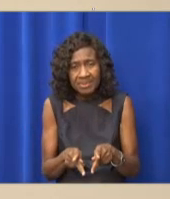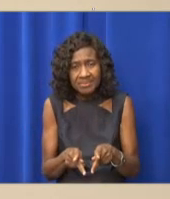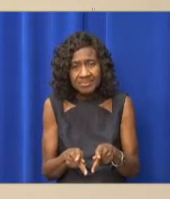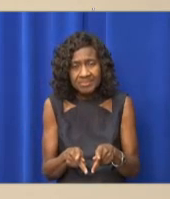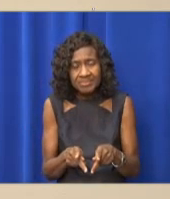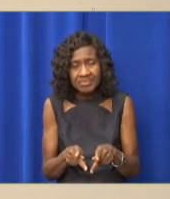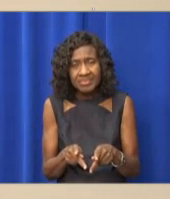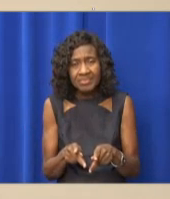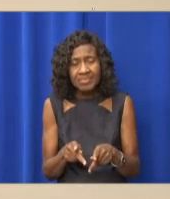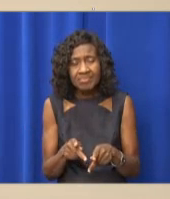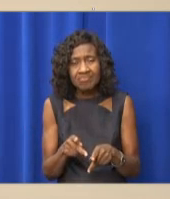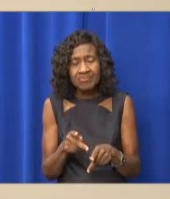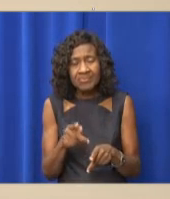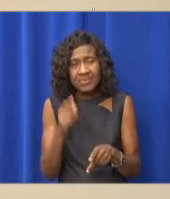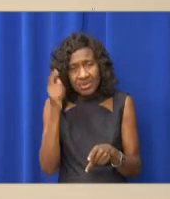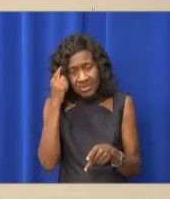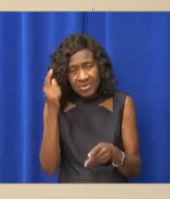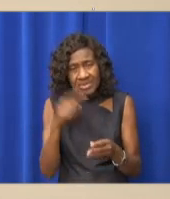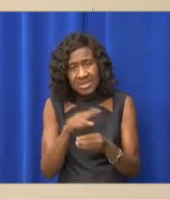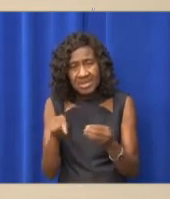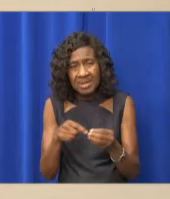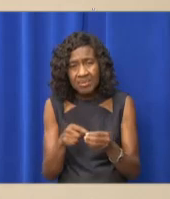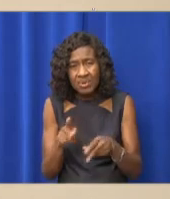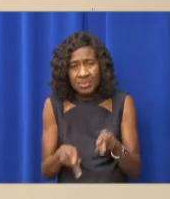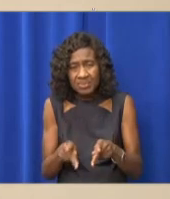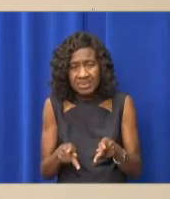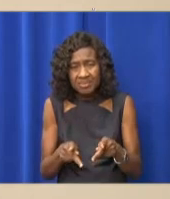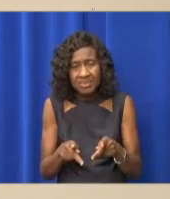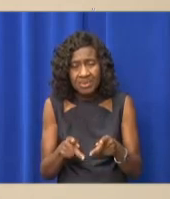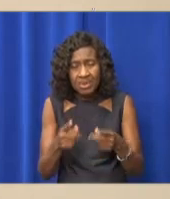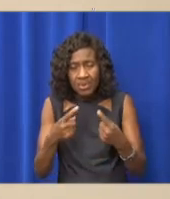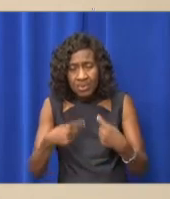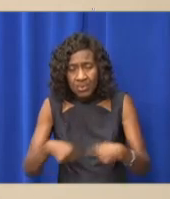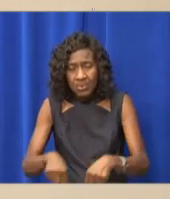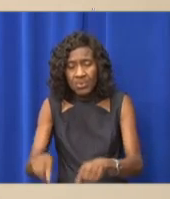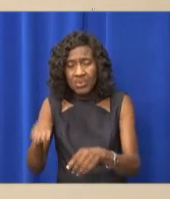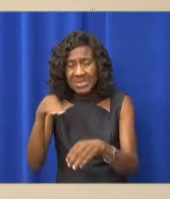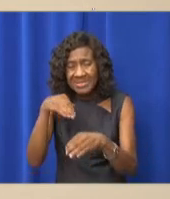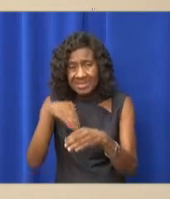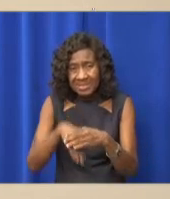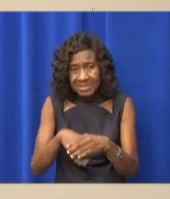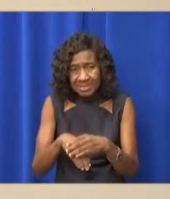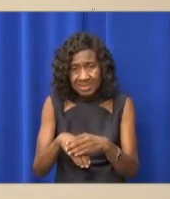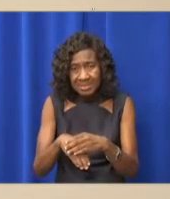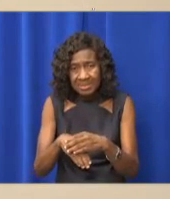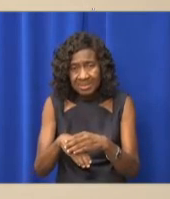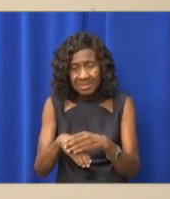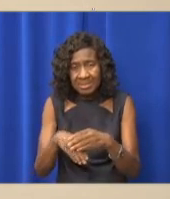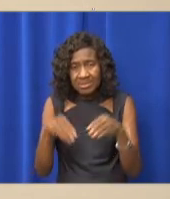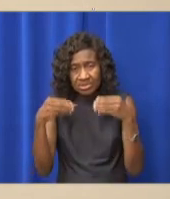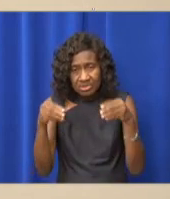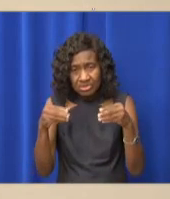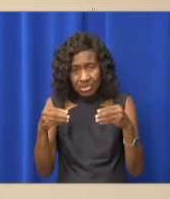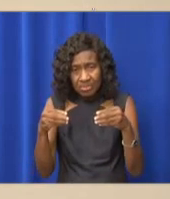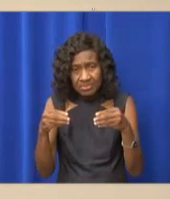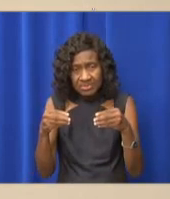customers being able to go into enclosed spaces. So again, the risks there are significantly higher, and that's why it's so